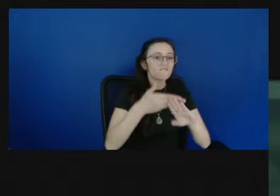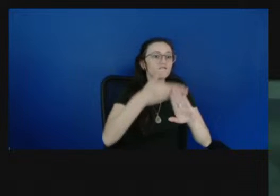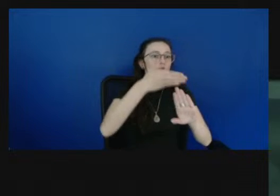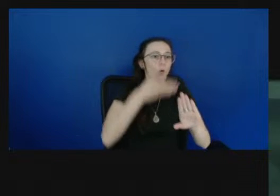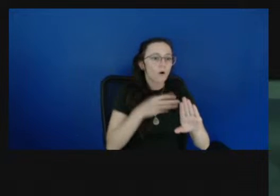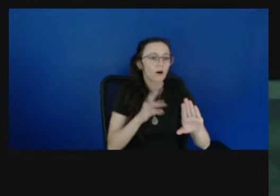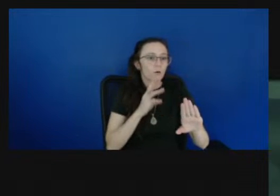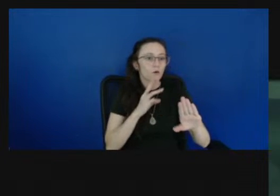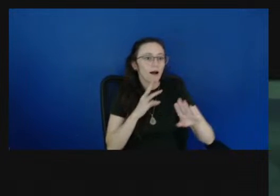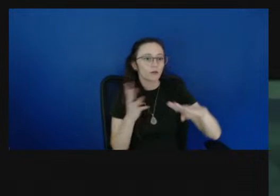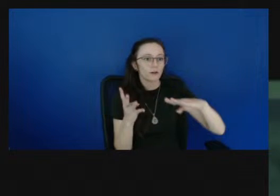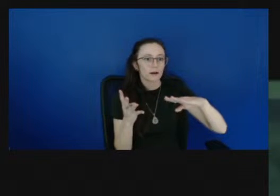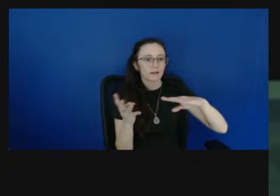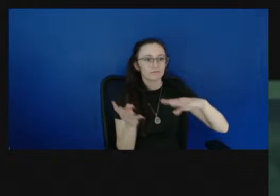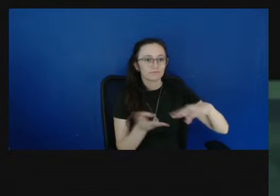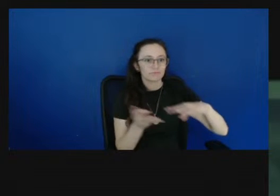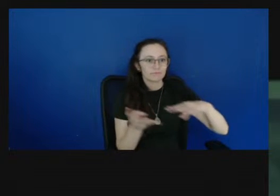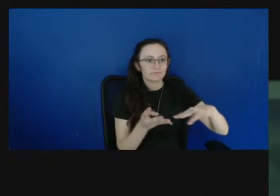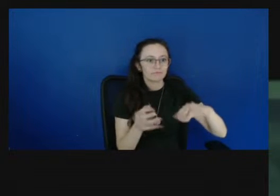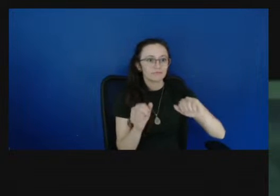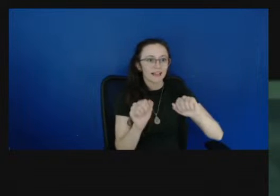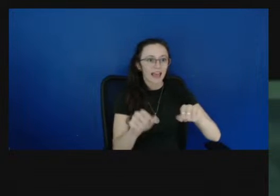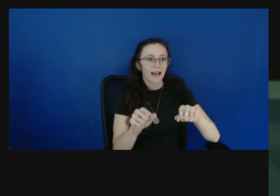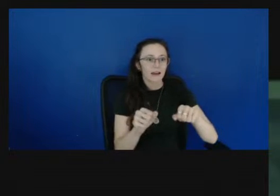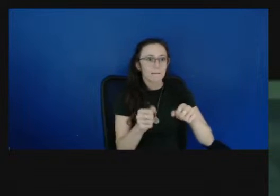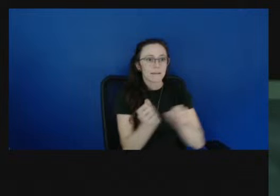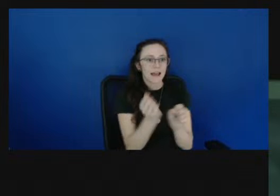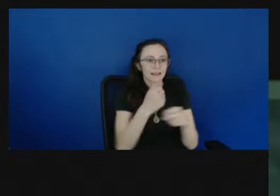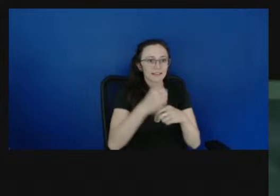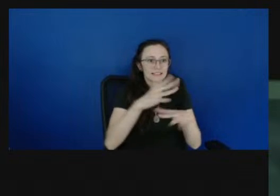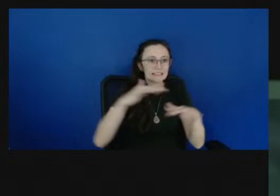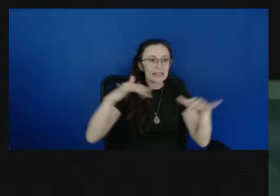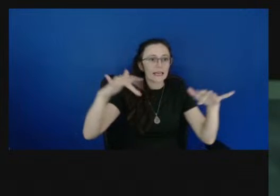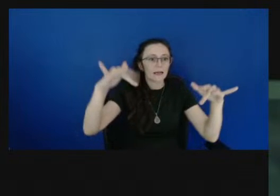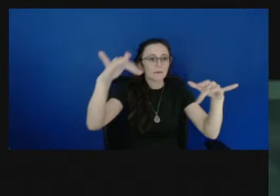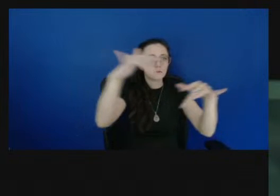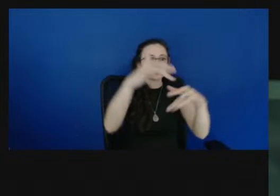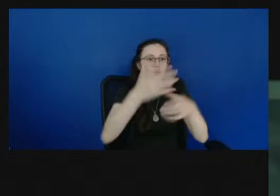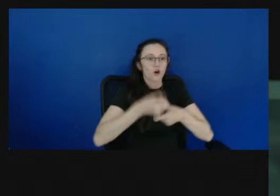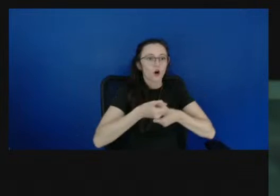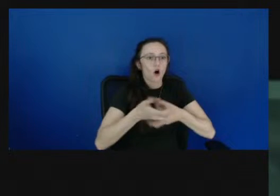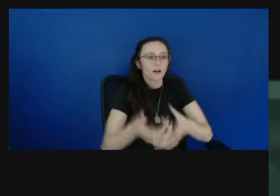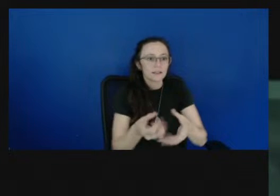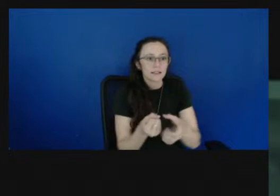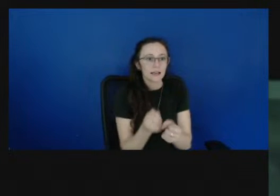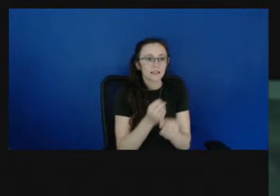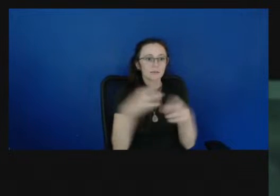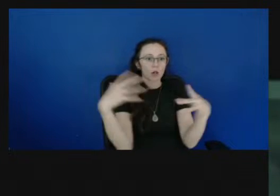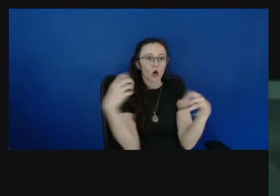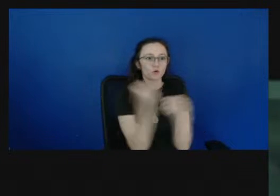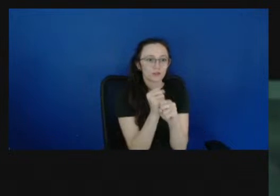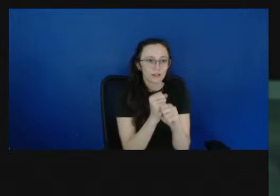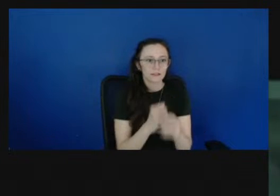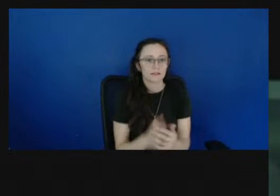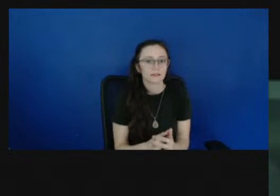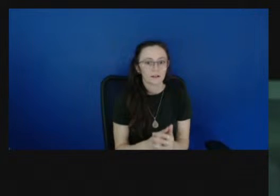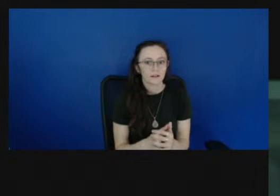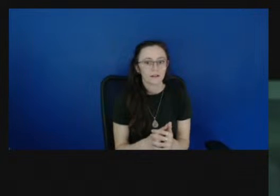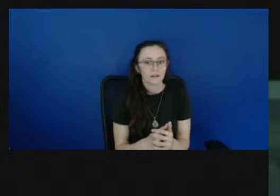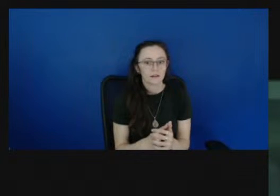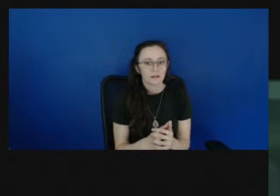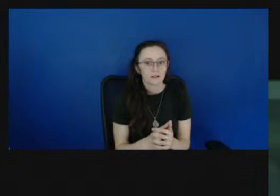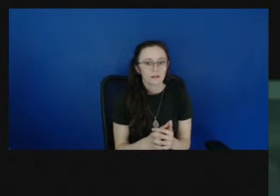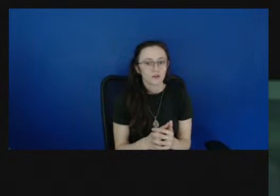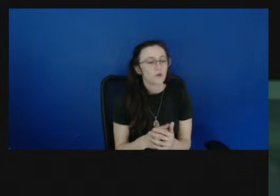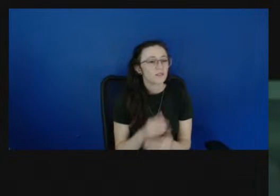conduit to flash the steam to drive explosions. And in fact, the timing is consistent with the year that it took for a water